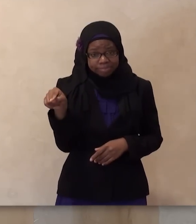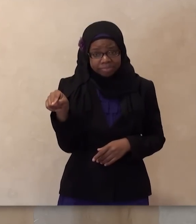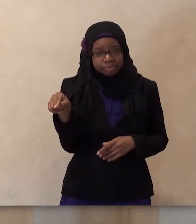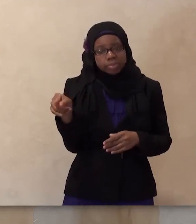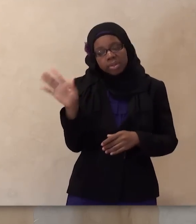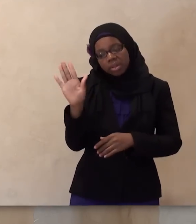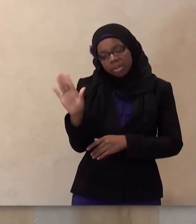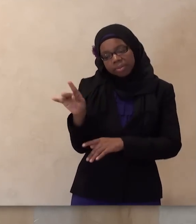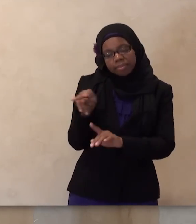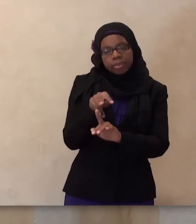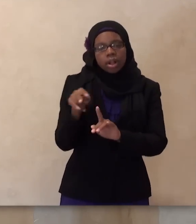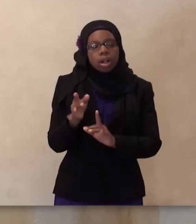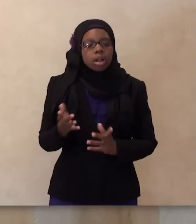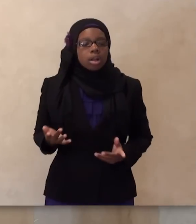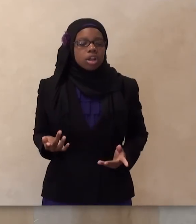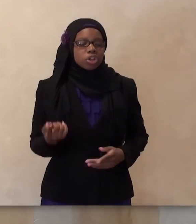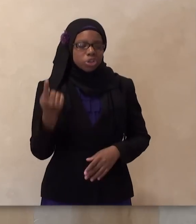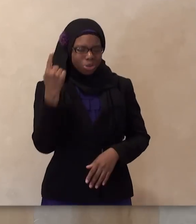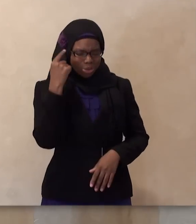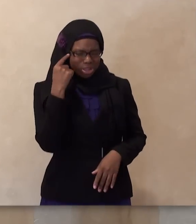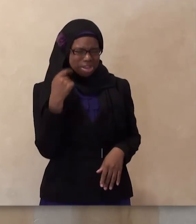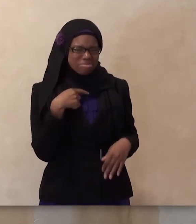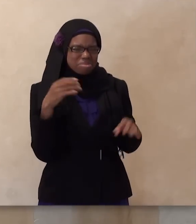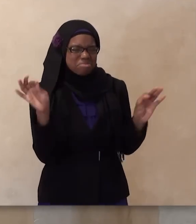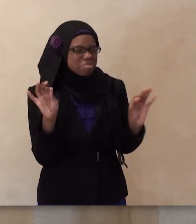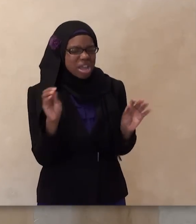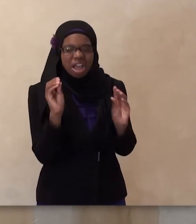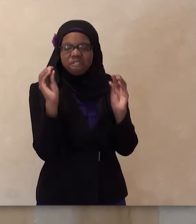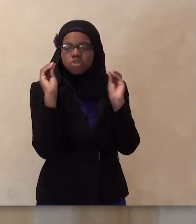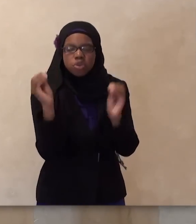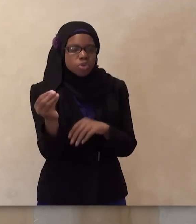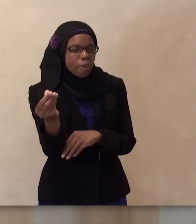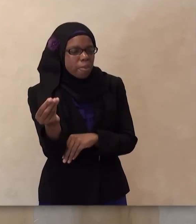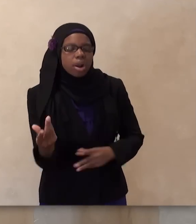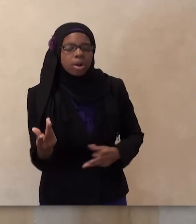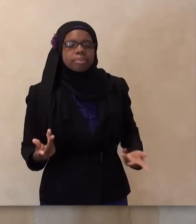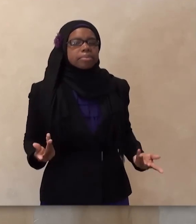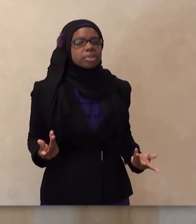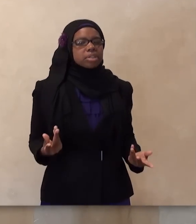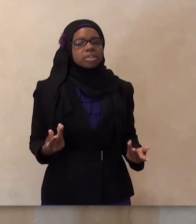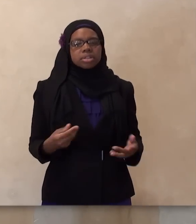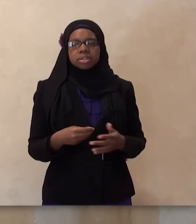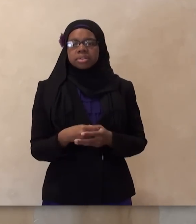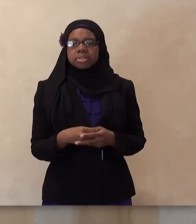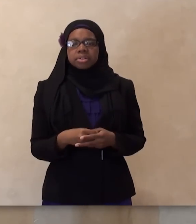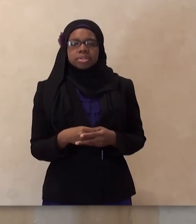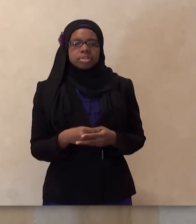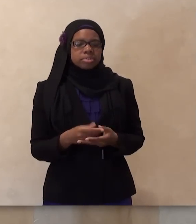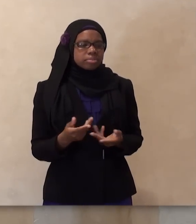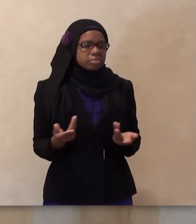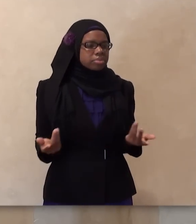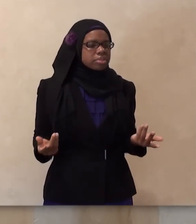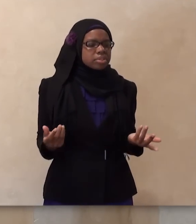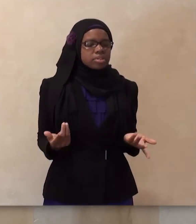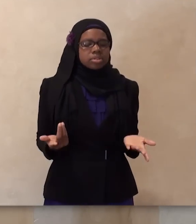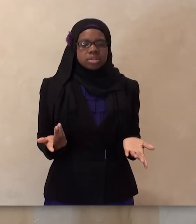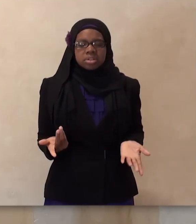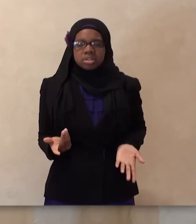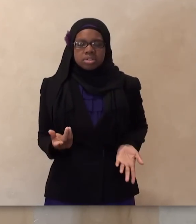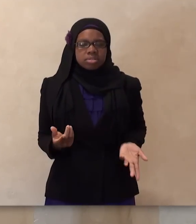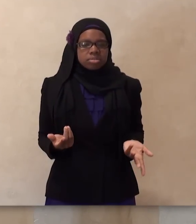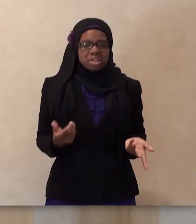you are thinking, I don't have any property, and I don't have maal, I don't have